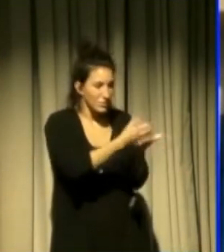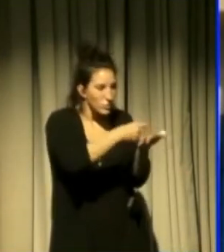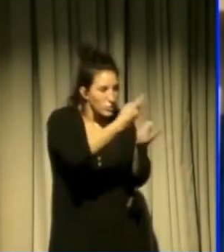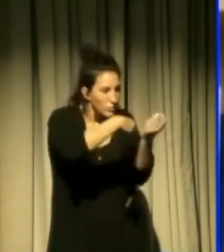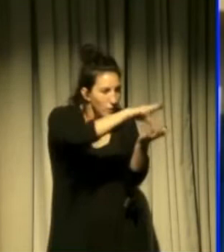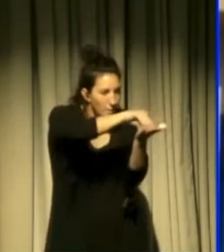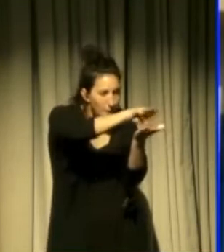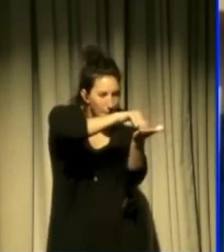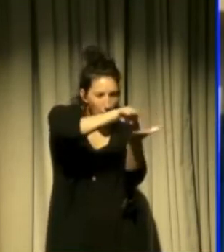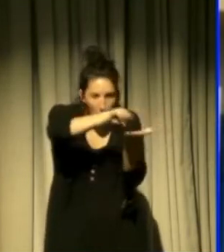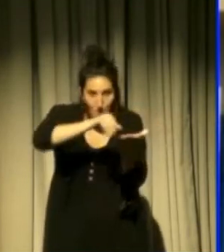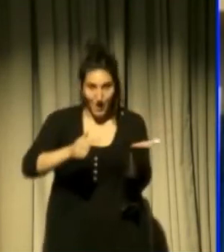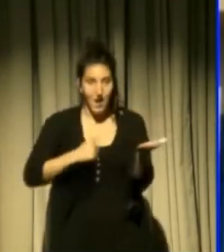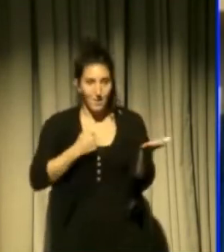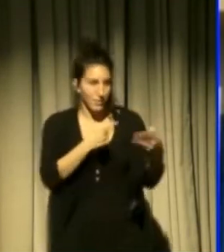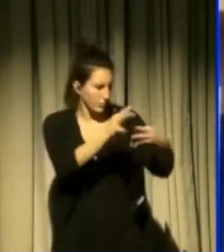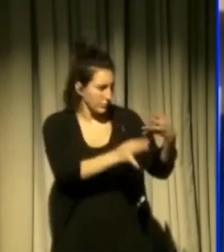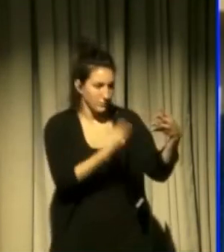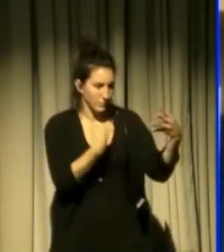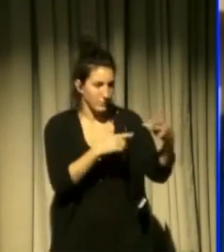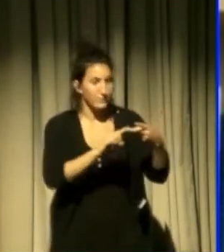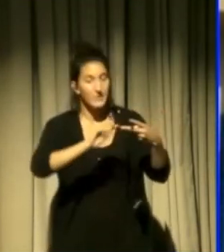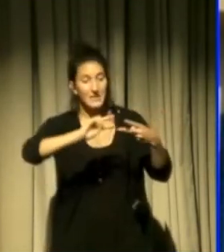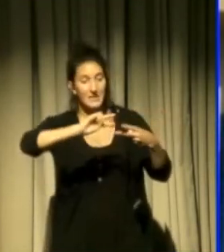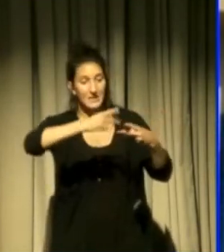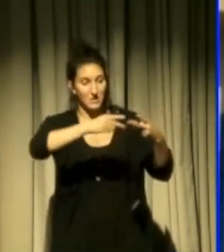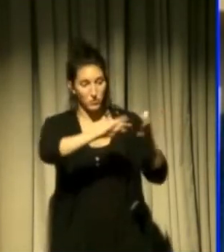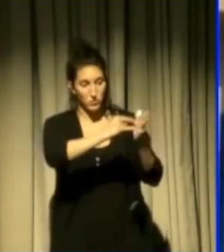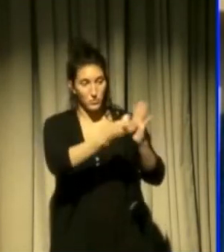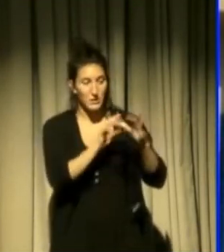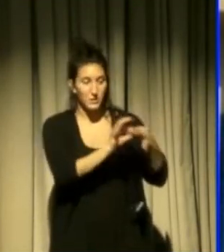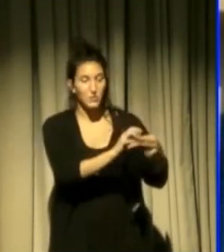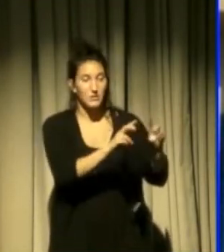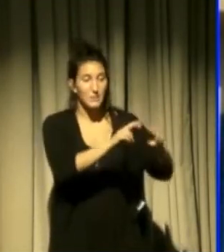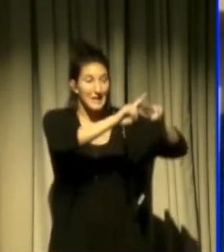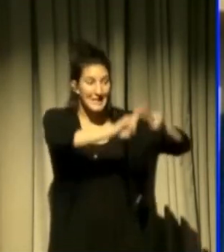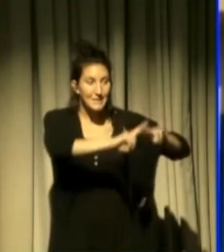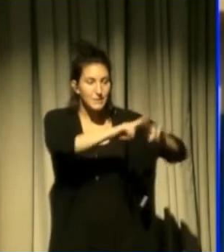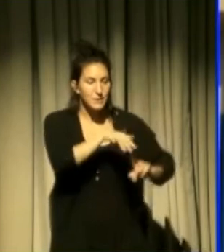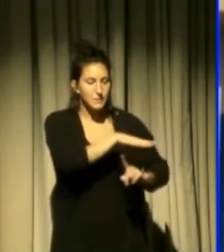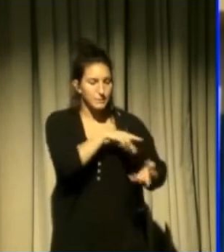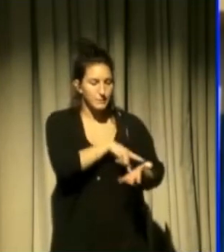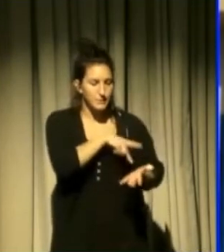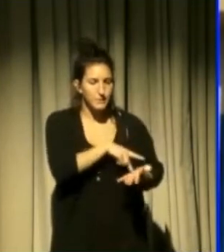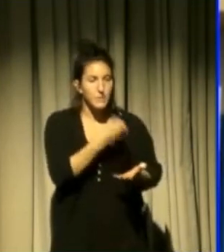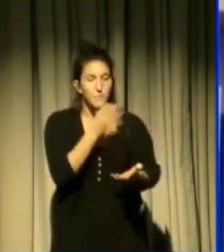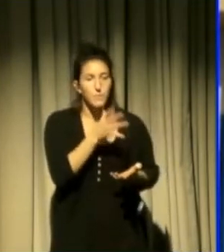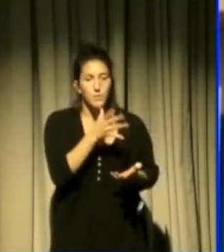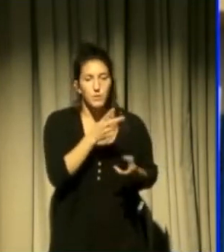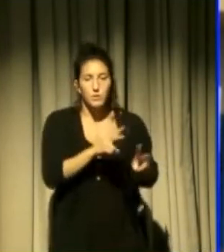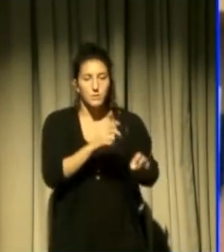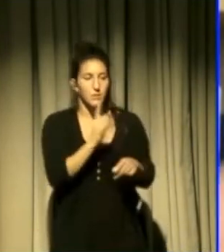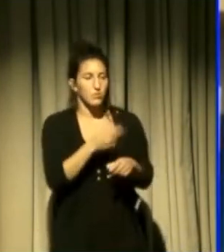the second method is field research. So trend research is actually not about just sitting behind your computer, because when